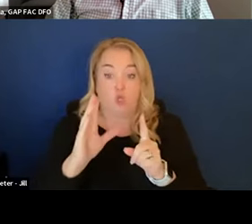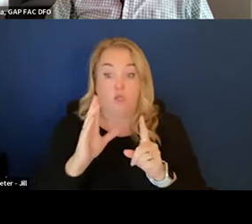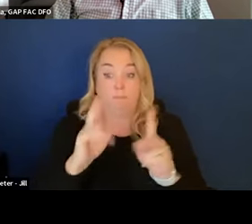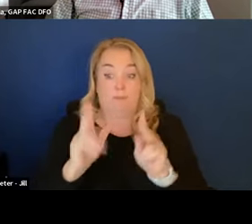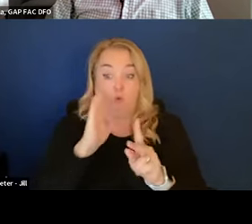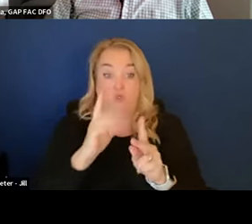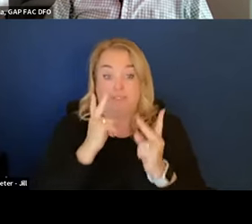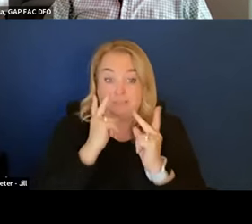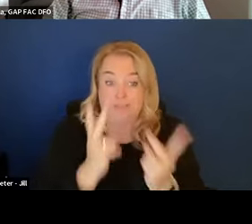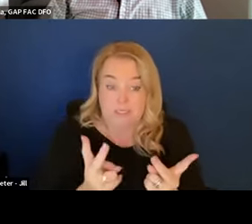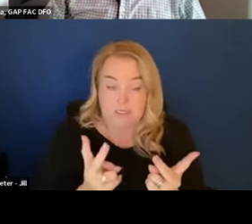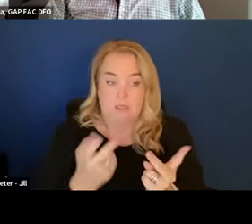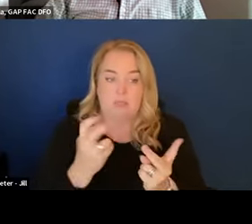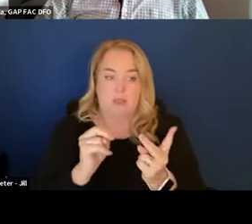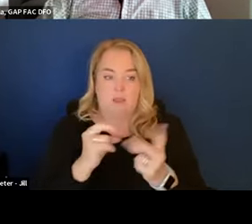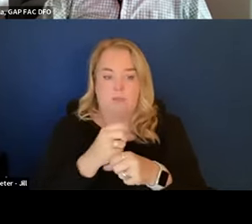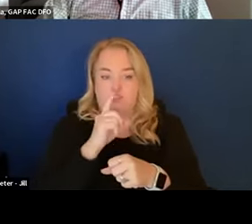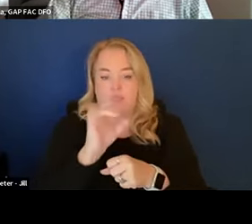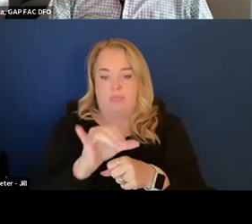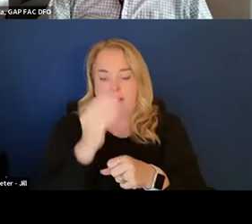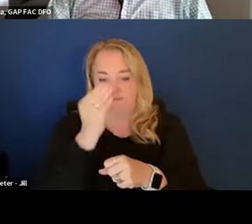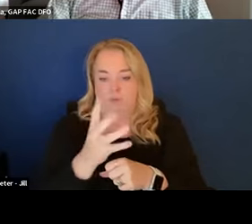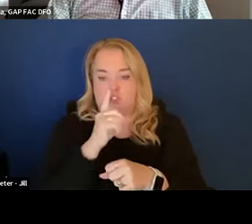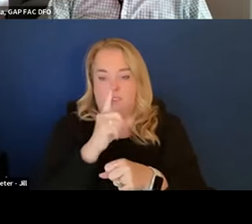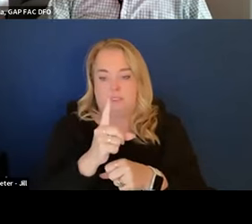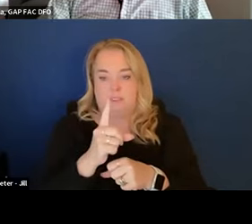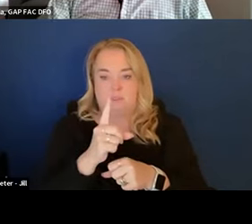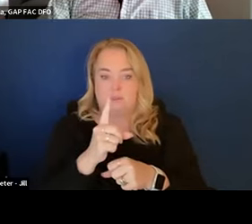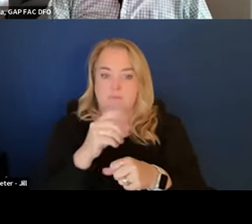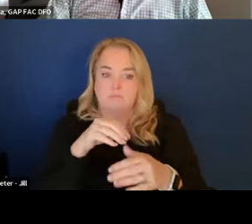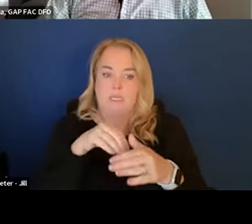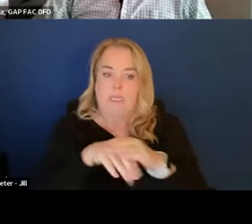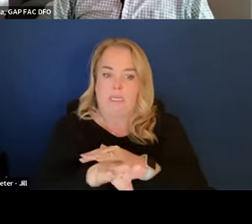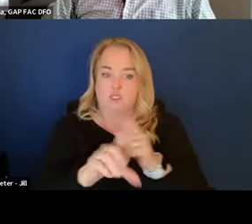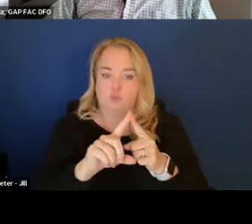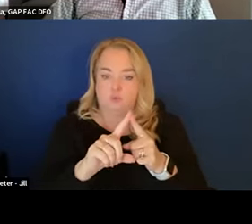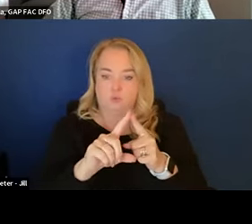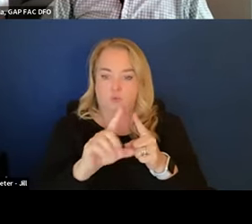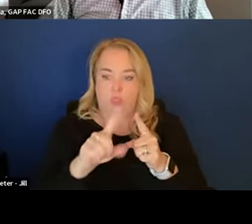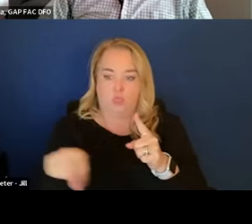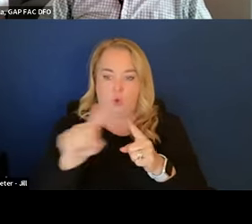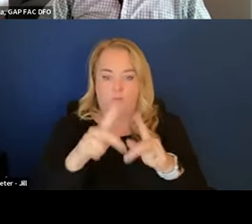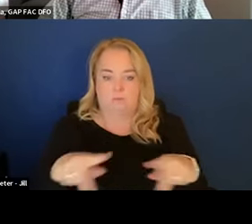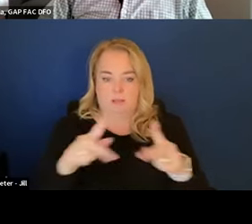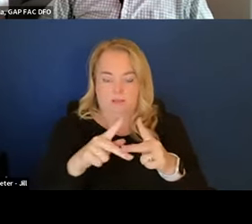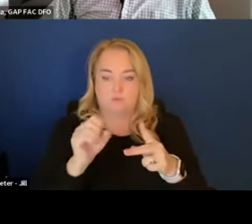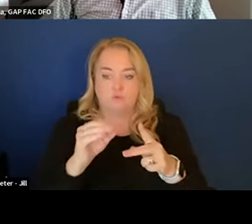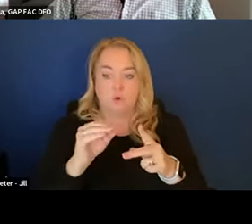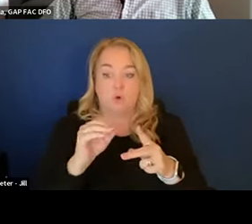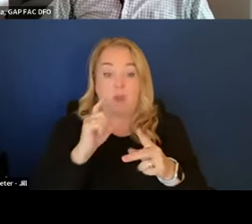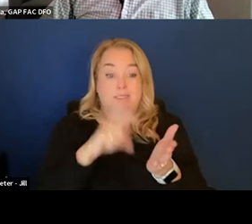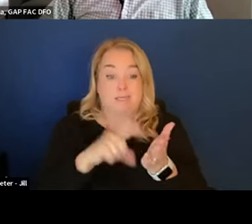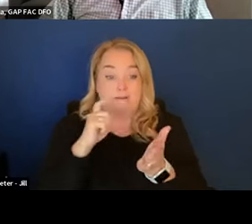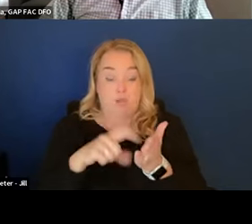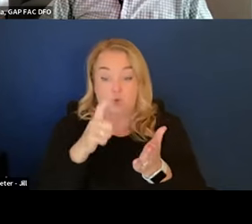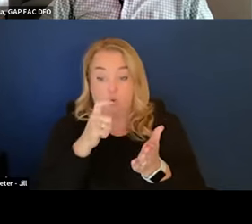sure that that information gets to the places where they are. So identifying who is your